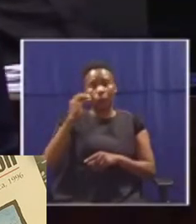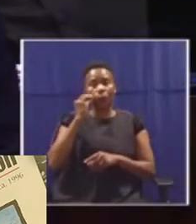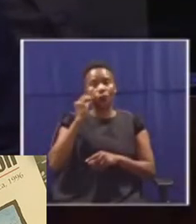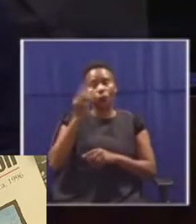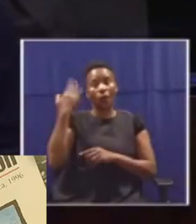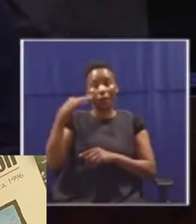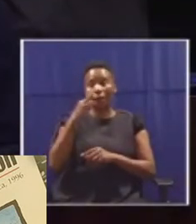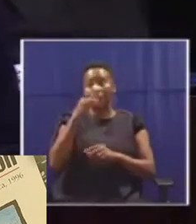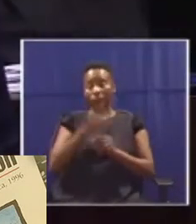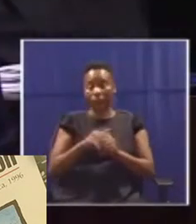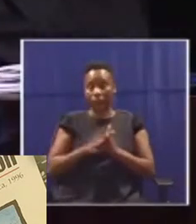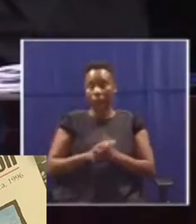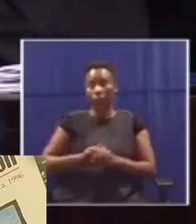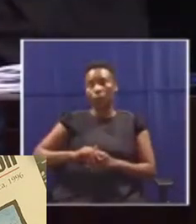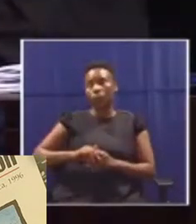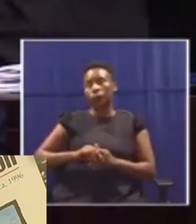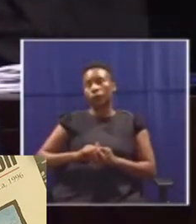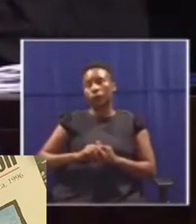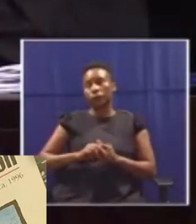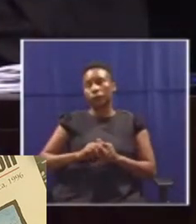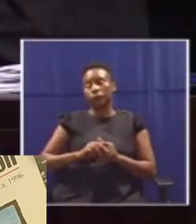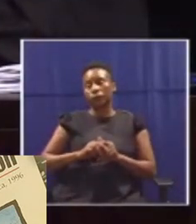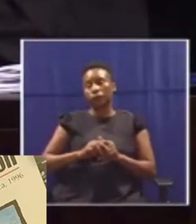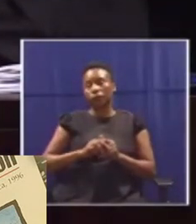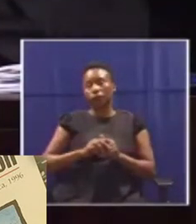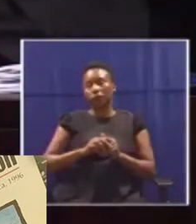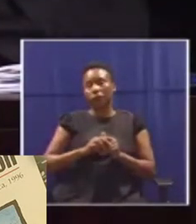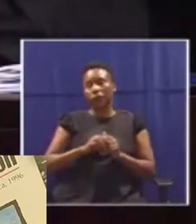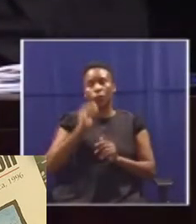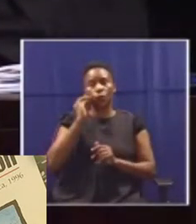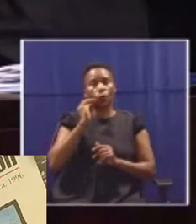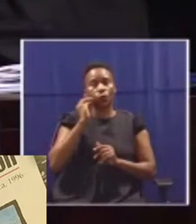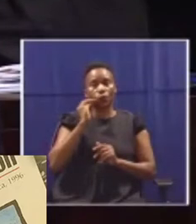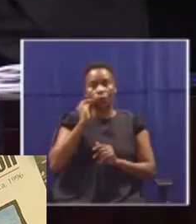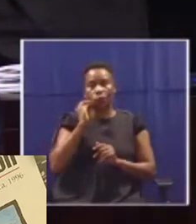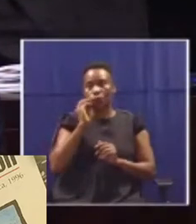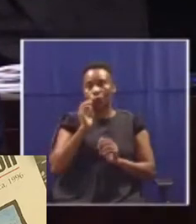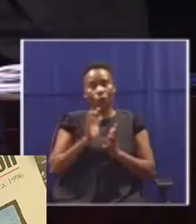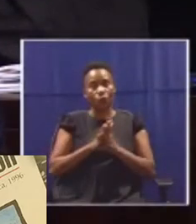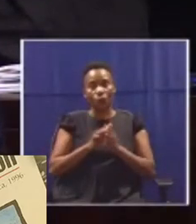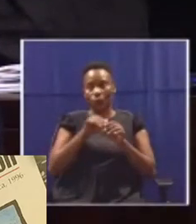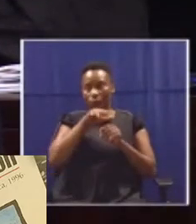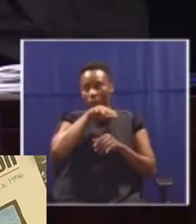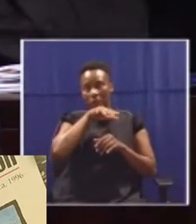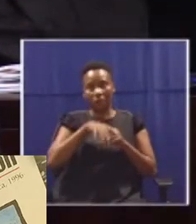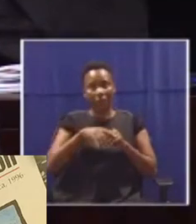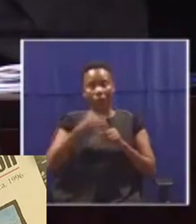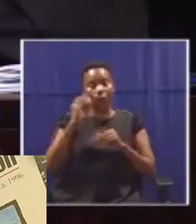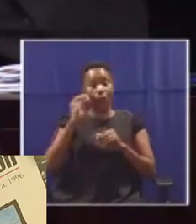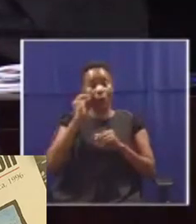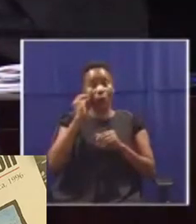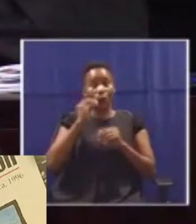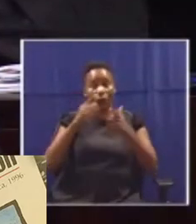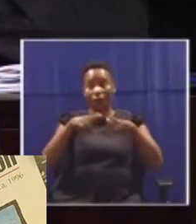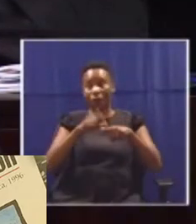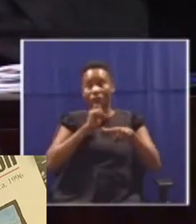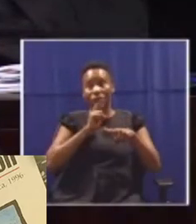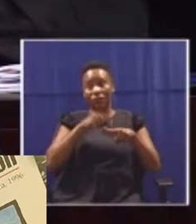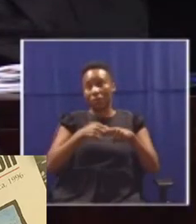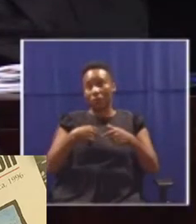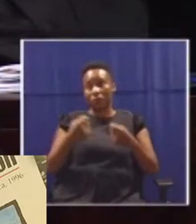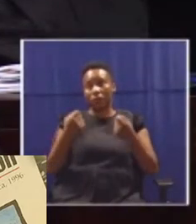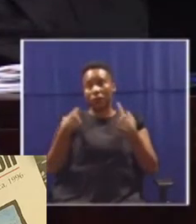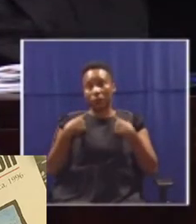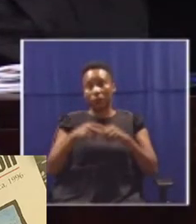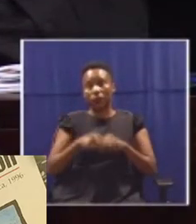bohaleng. Thipa ena e se e re seha. Women of South Africa are bleeding from holding the knife by its sharp end.